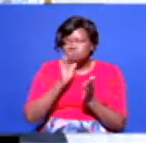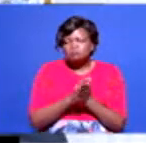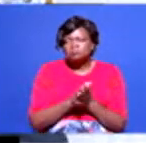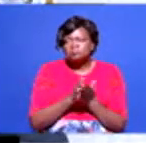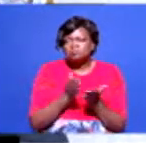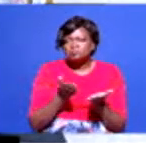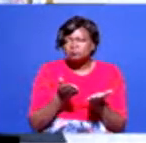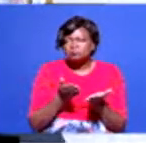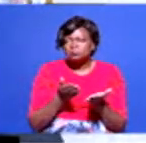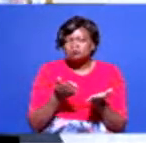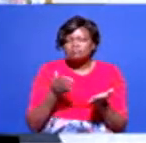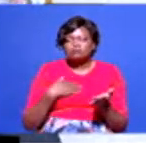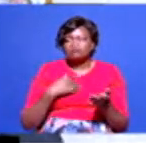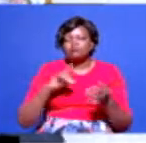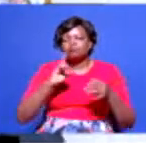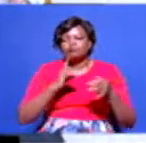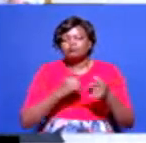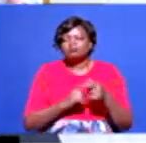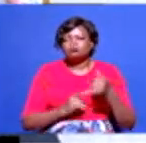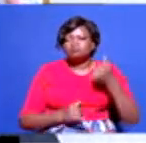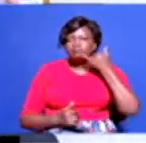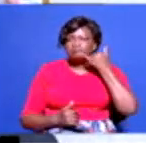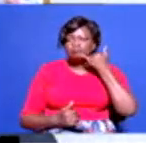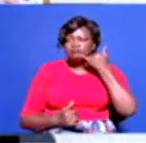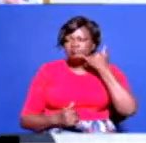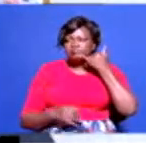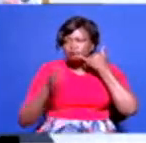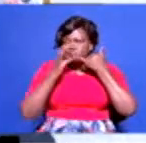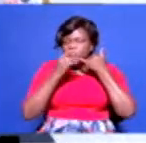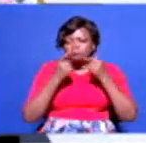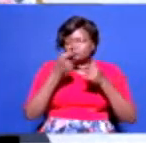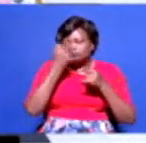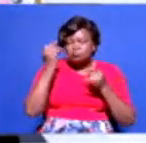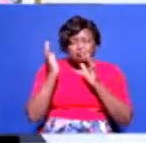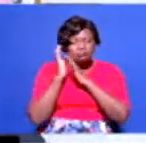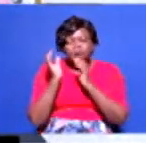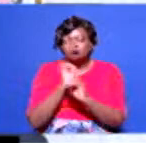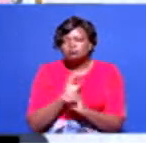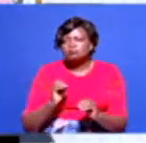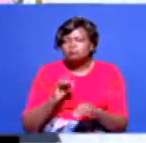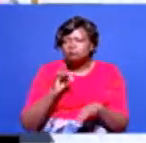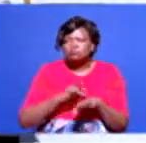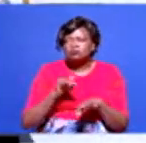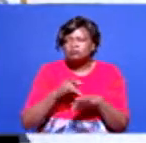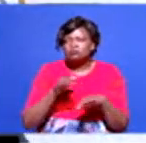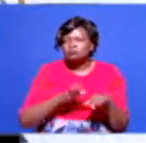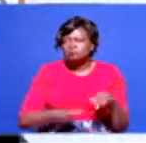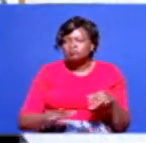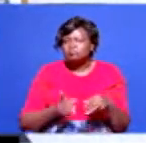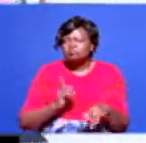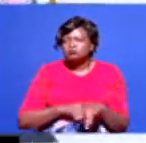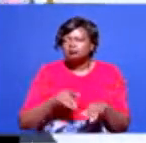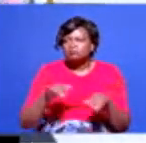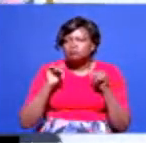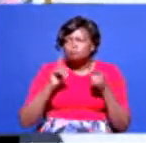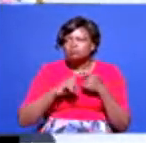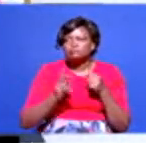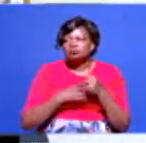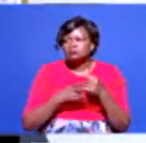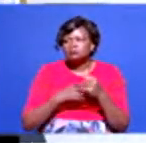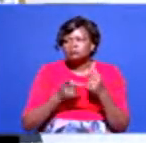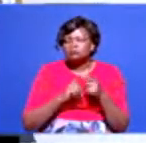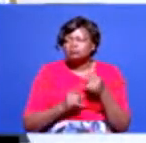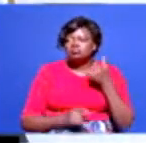here. I called him, because I didn't sleep that night. Very early in the morning, where I waited up to 7, then I called